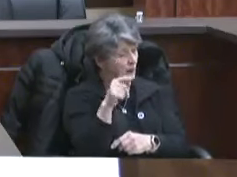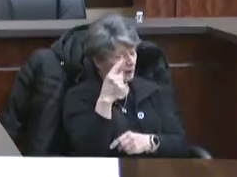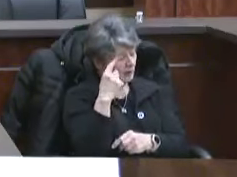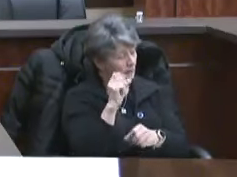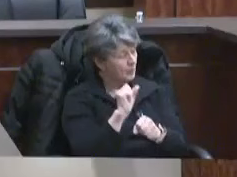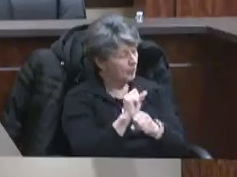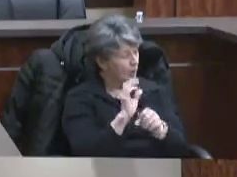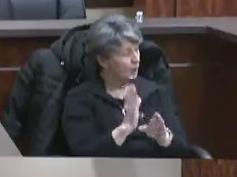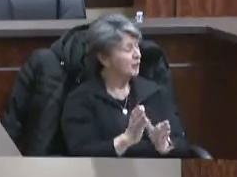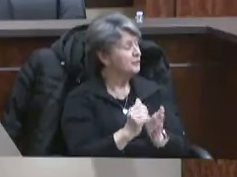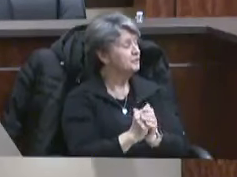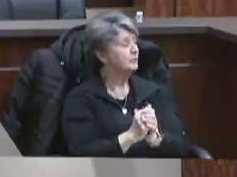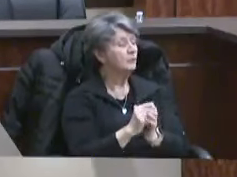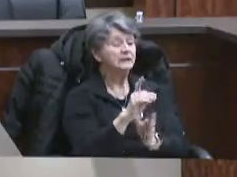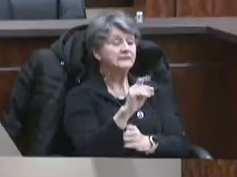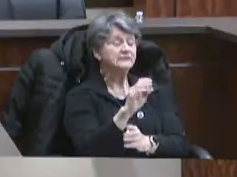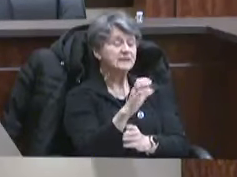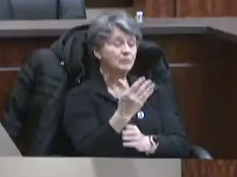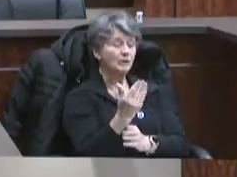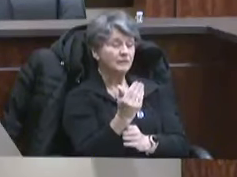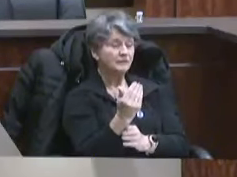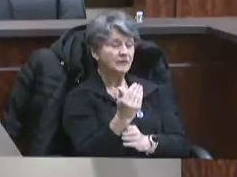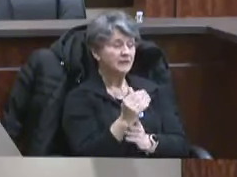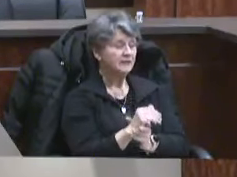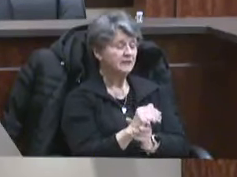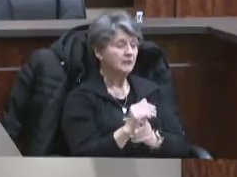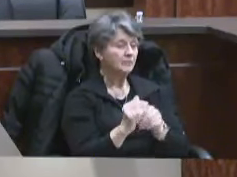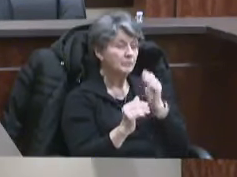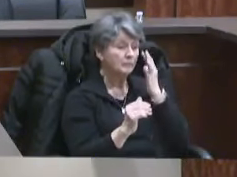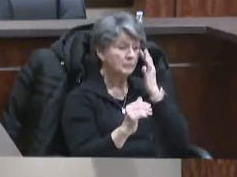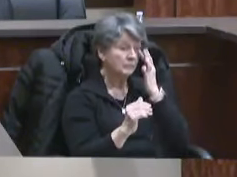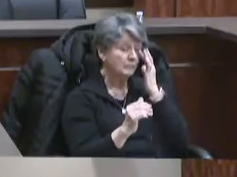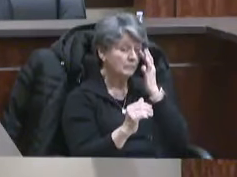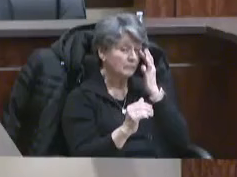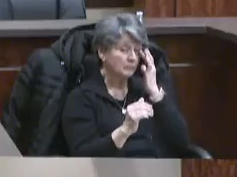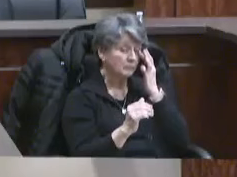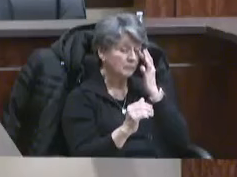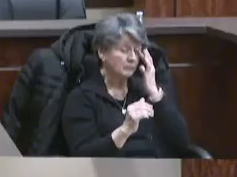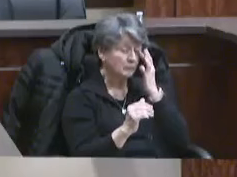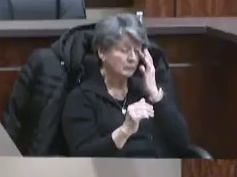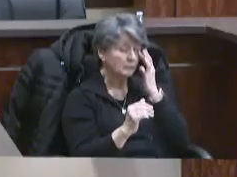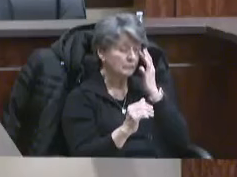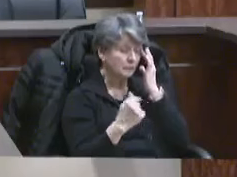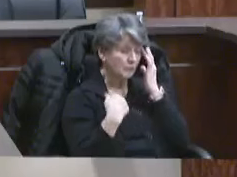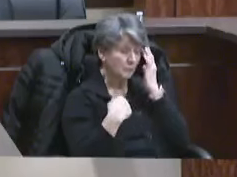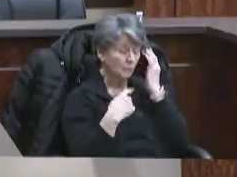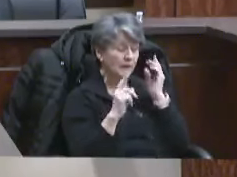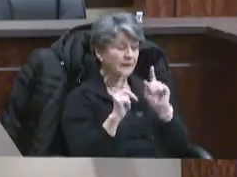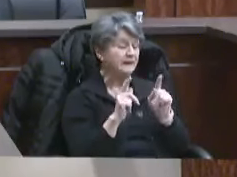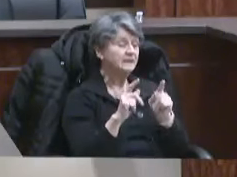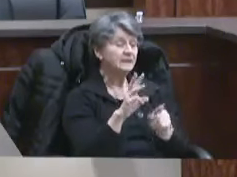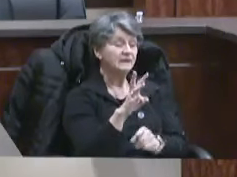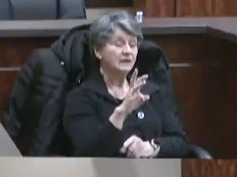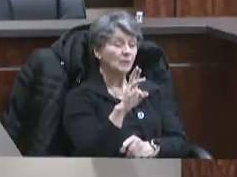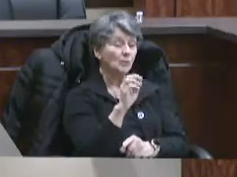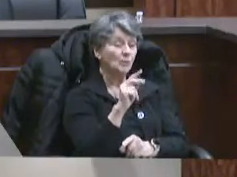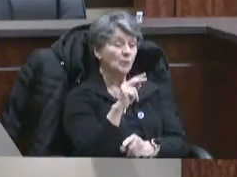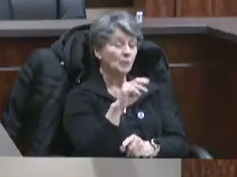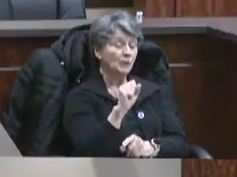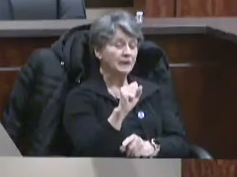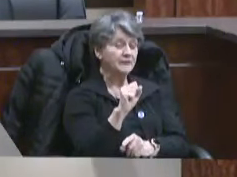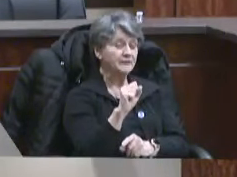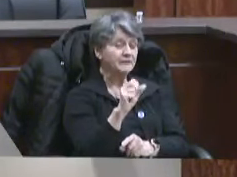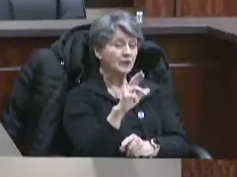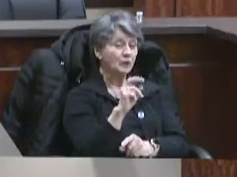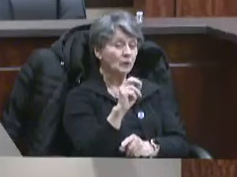monthly report. On December the 15th, Mr. President, we did Reef Across America. It was attended by me and the rest of the city council as well. And also I want